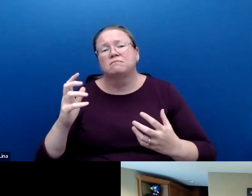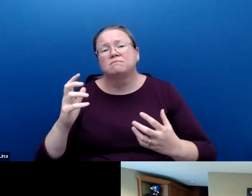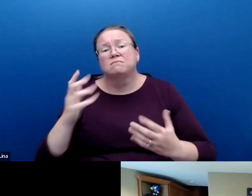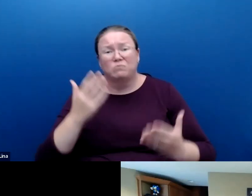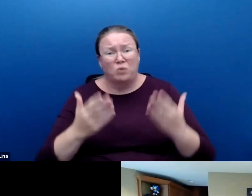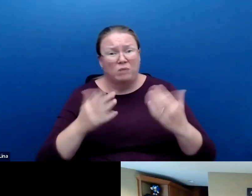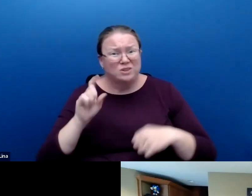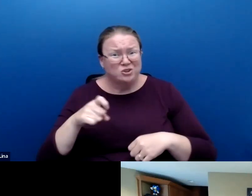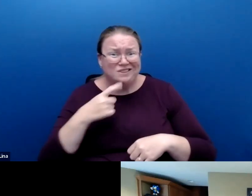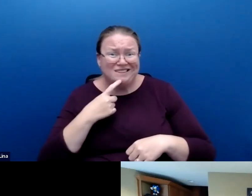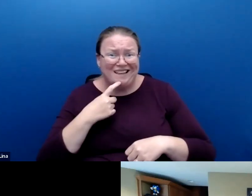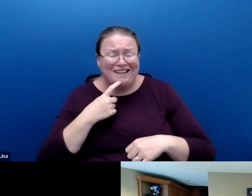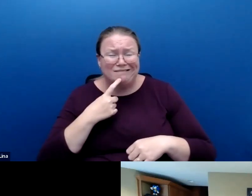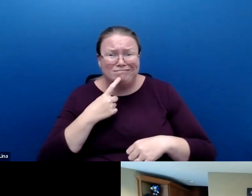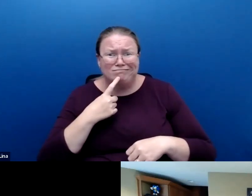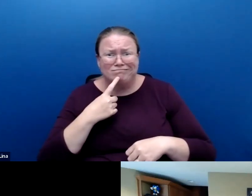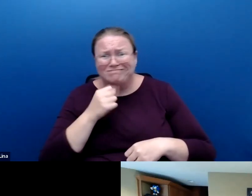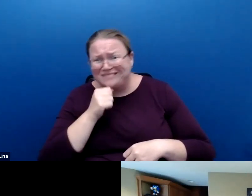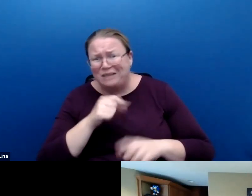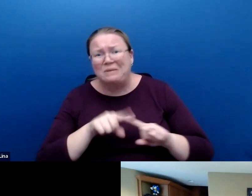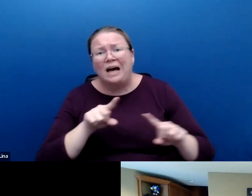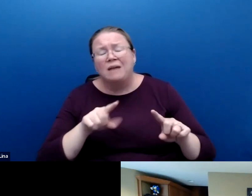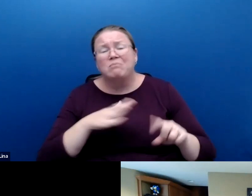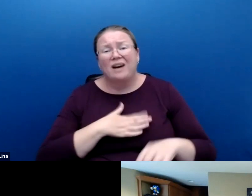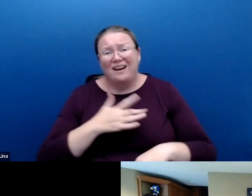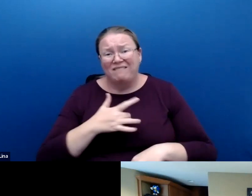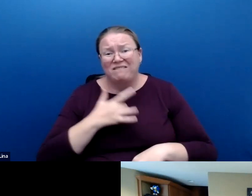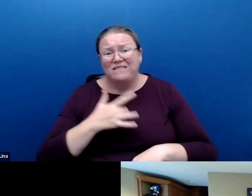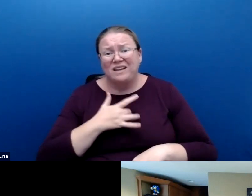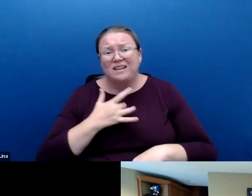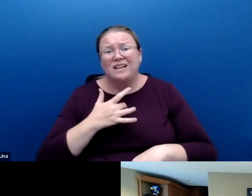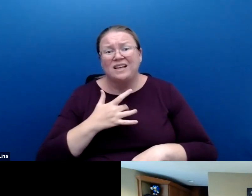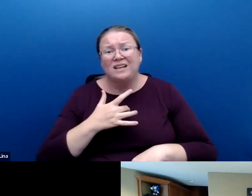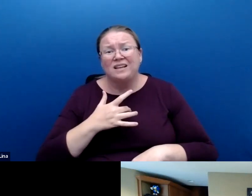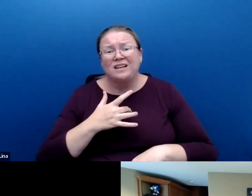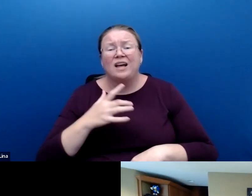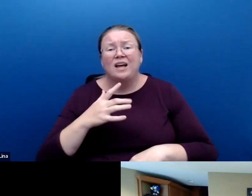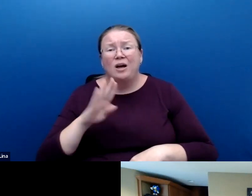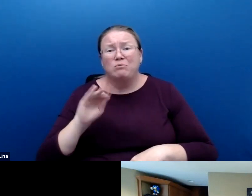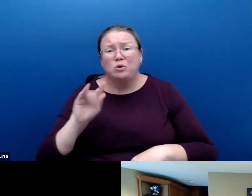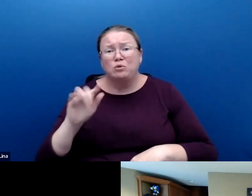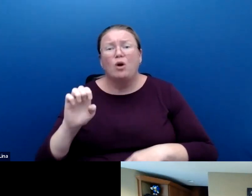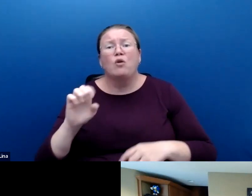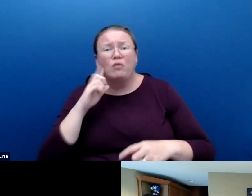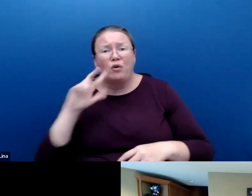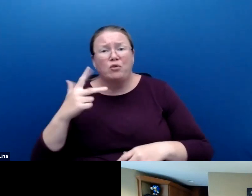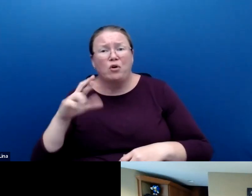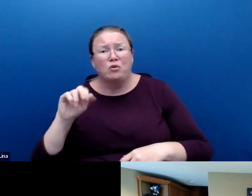probably shouldn't say this, but you know, my feelings is it's a boondoggle for third-rate lawyers